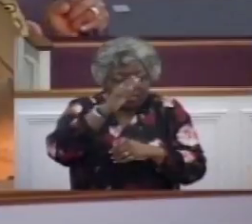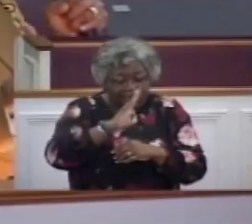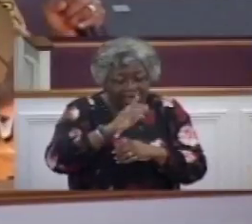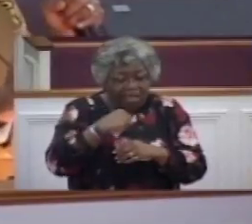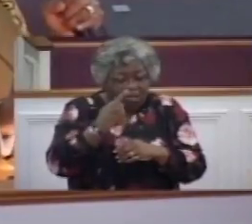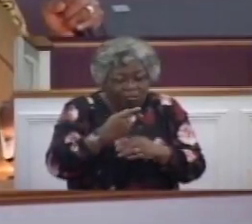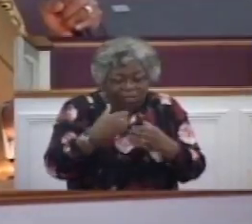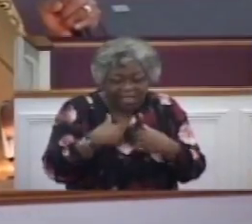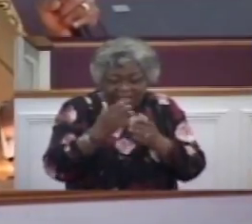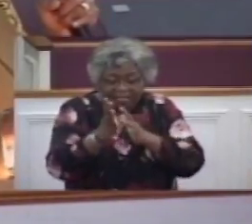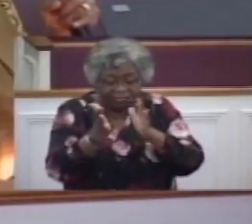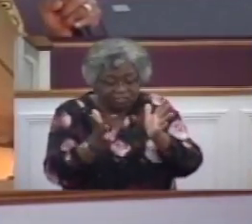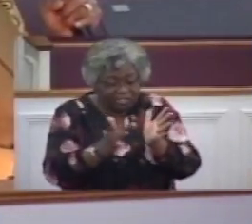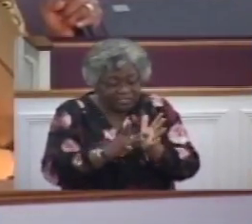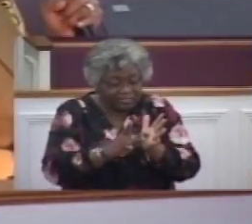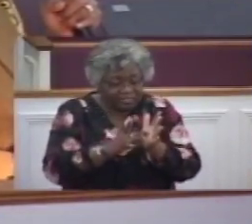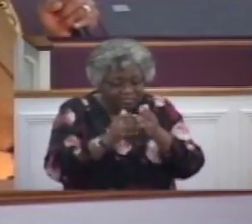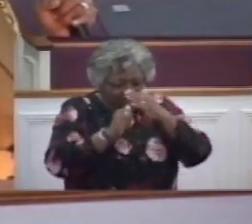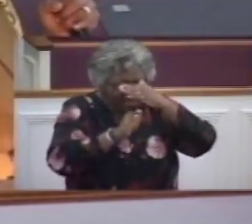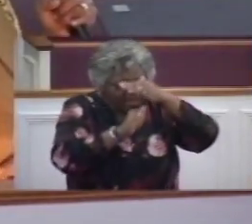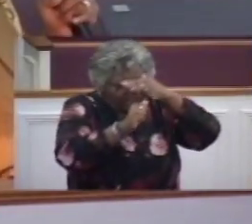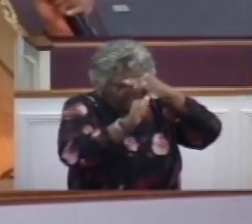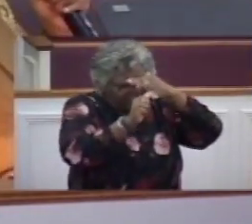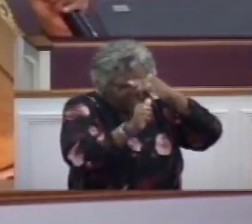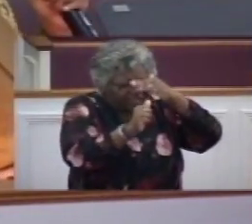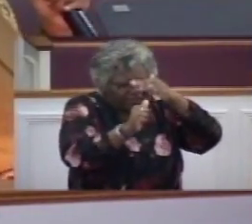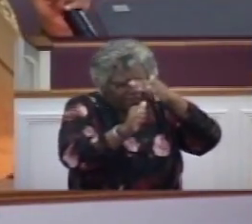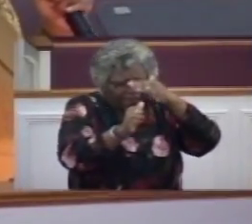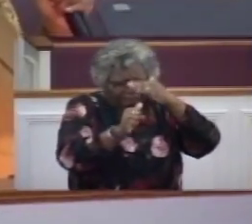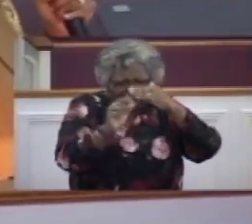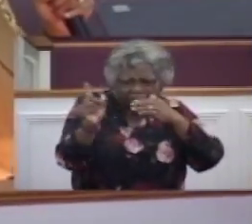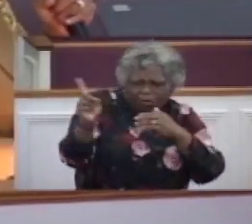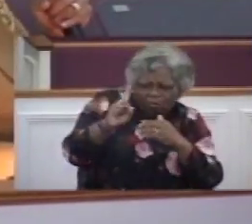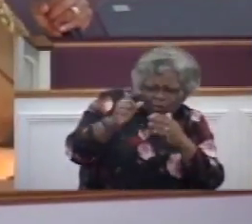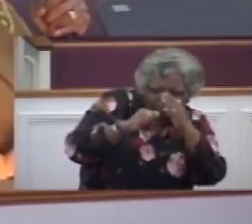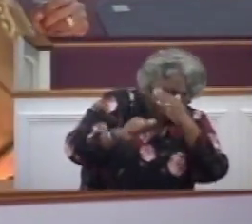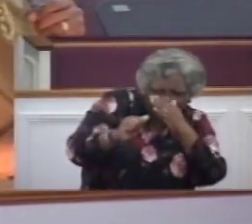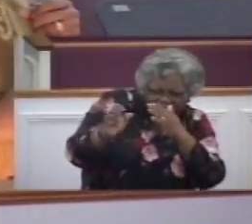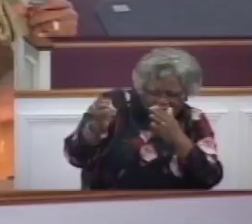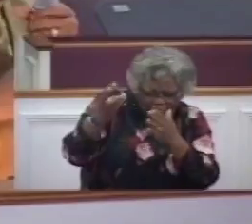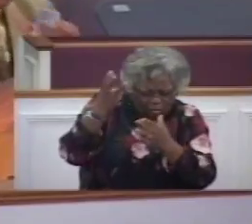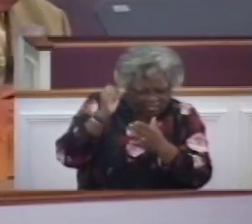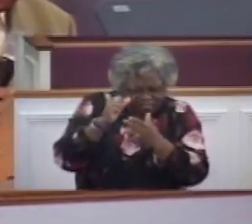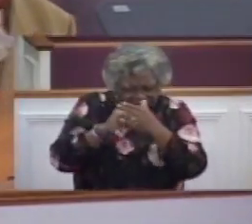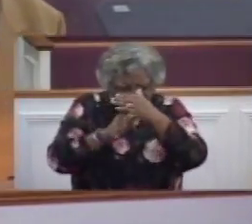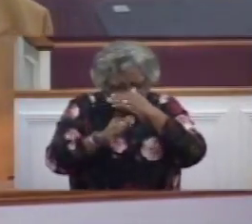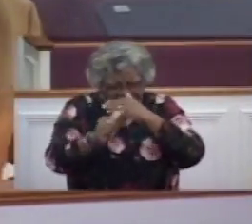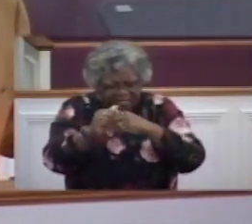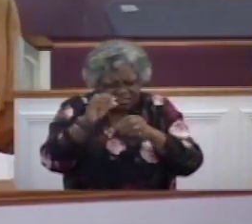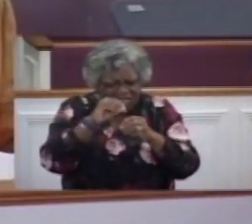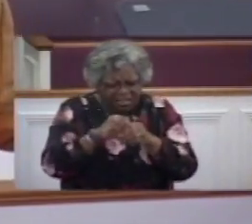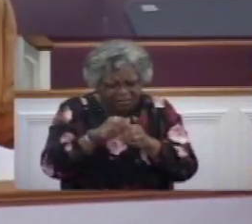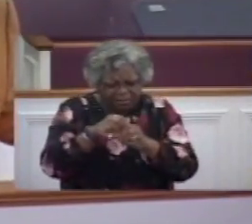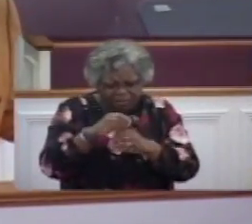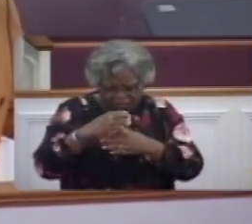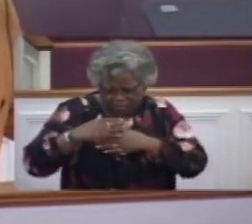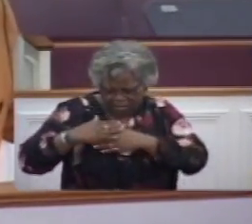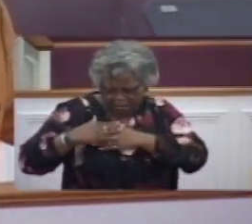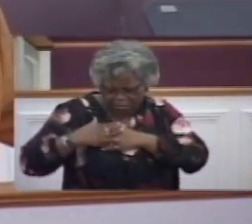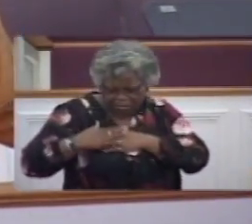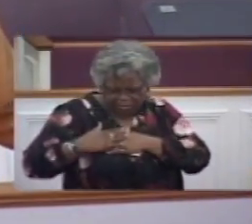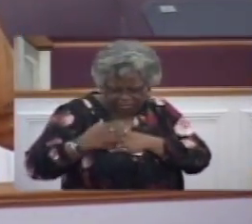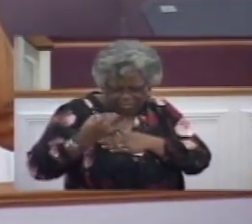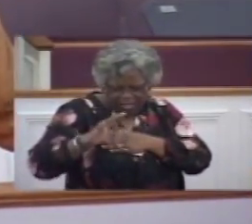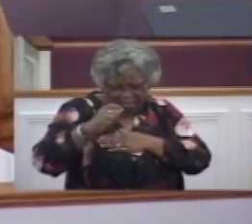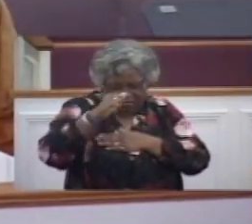who had Jesus hidden away, where'd you hide him? He was hidden in the bosom of